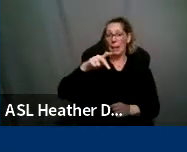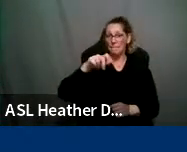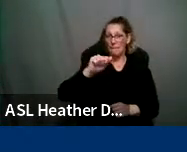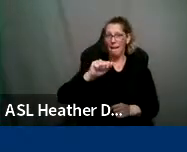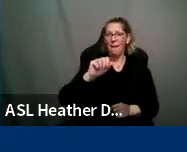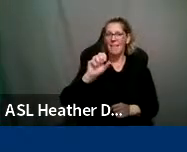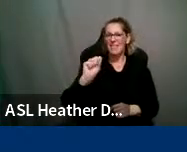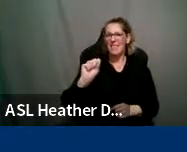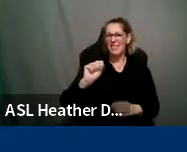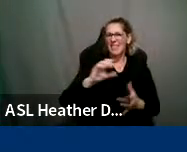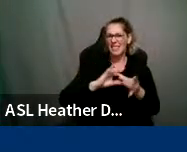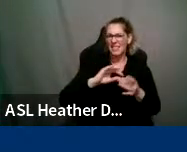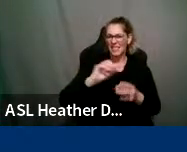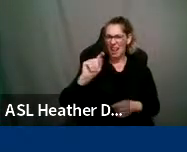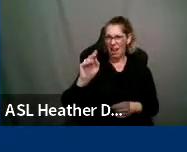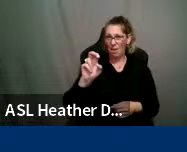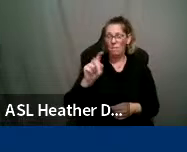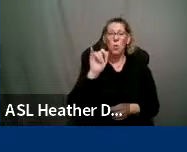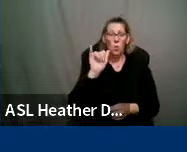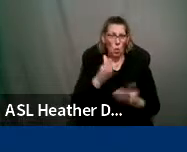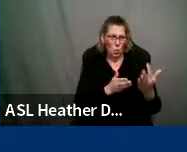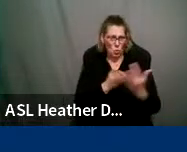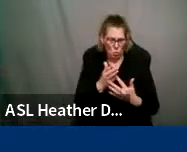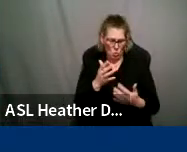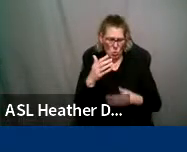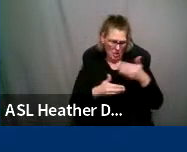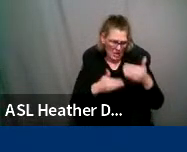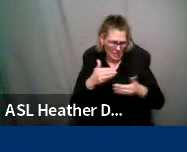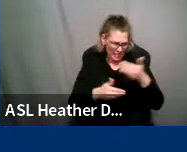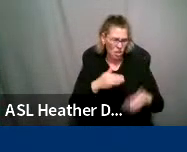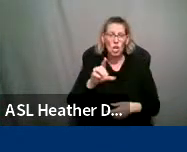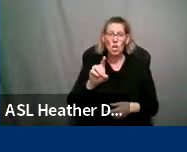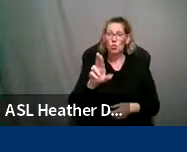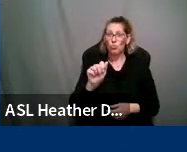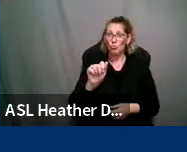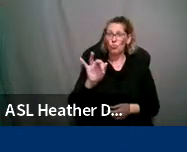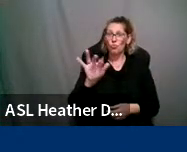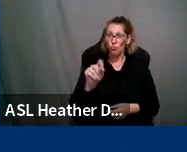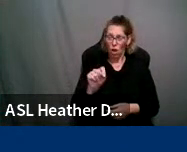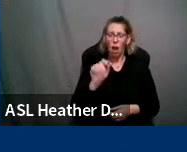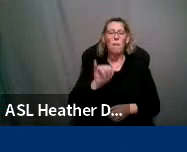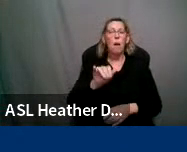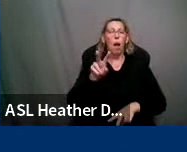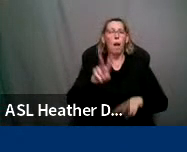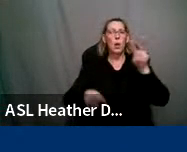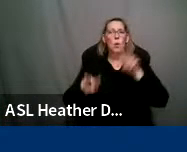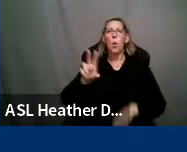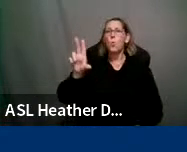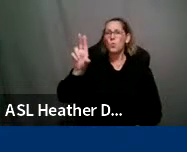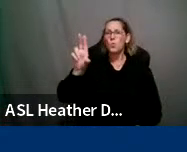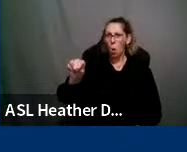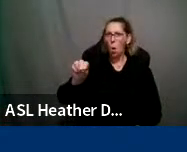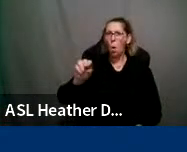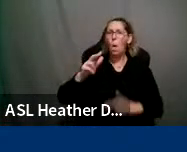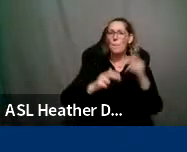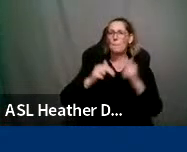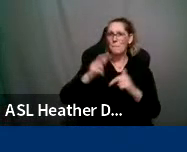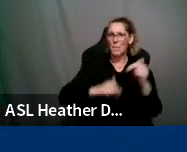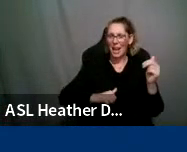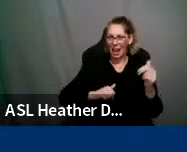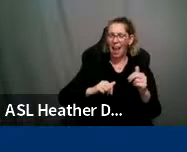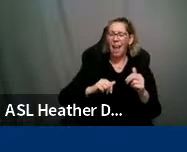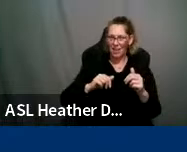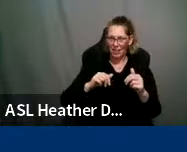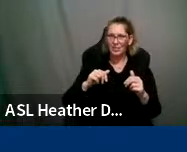And through the draft, through the scoping project and into the draft, it evaluated a no-build alternative against 4